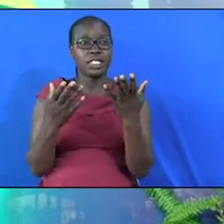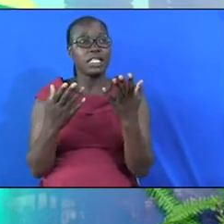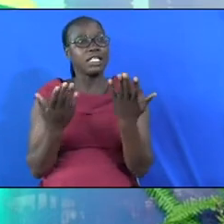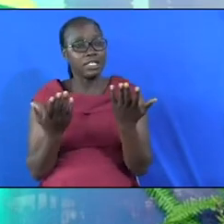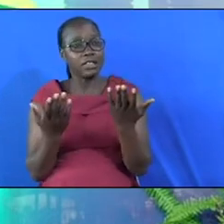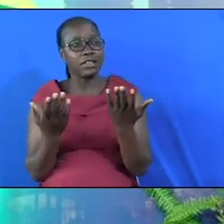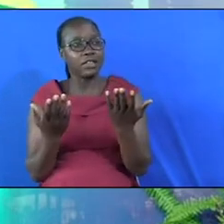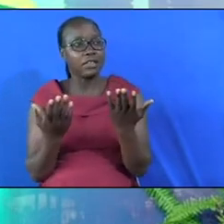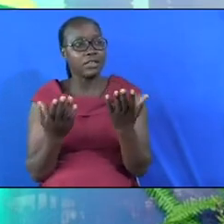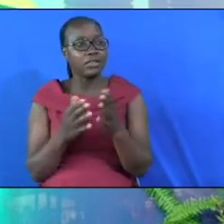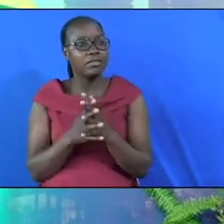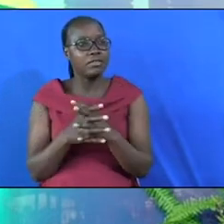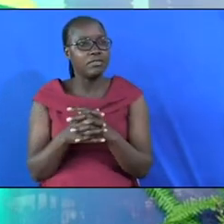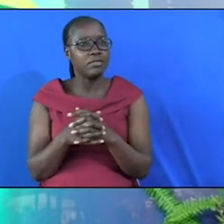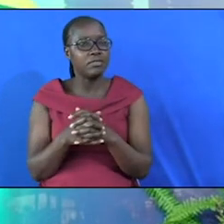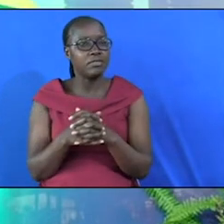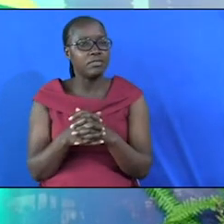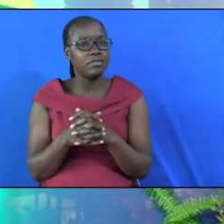us wave.